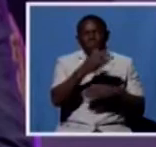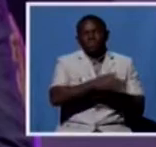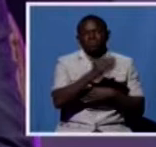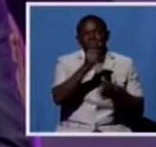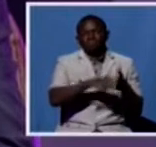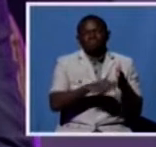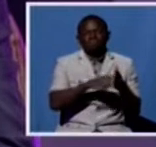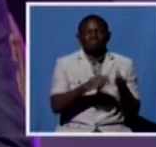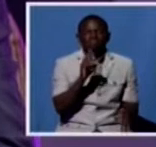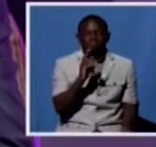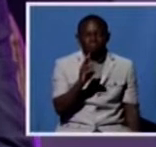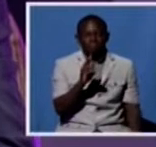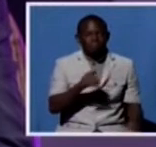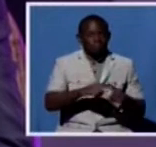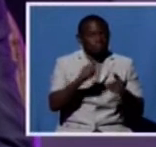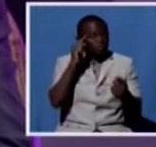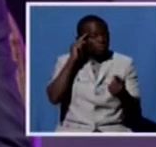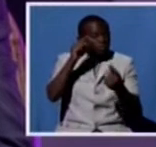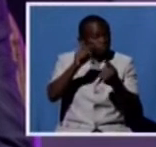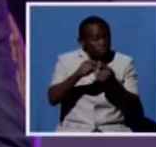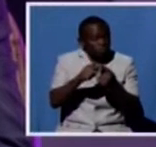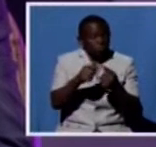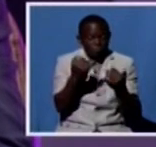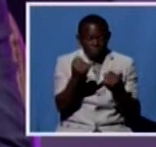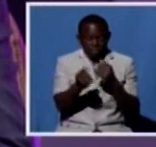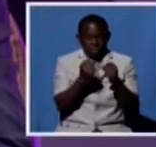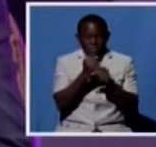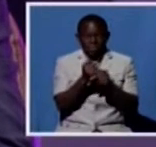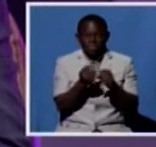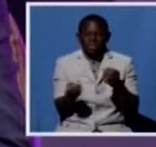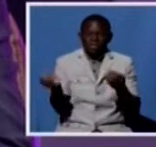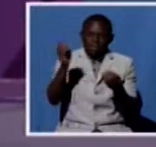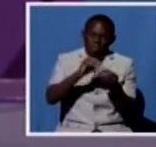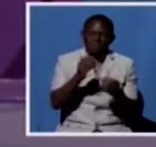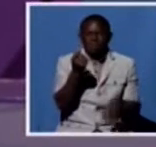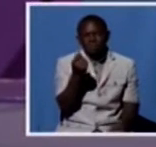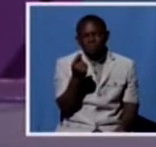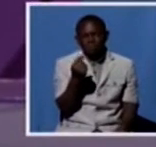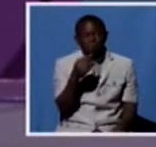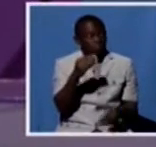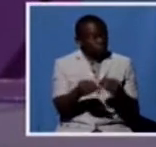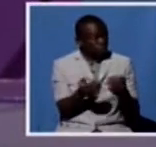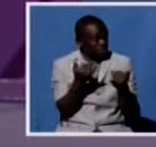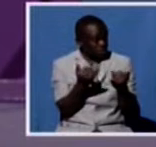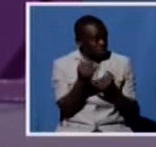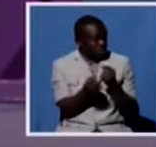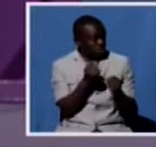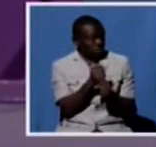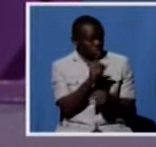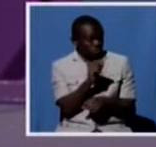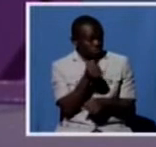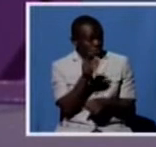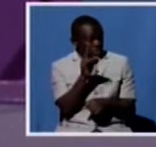target is by end of year we could add another 11 across the country. So your total for this year, 2018, is 40 stations?